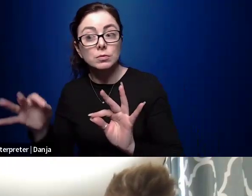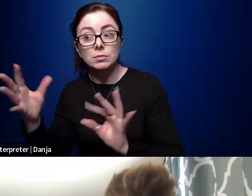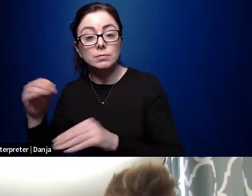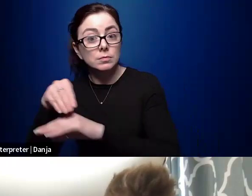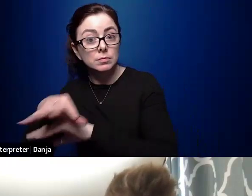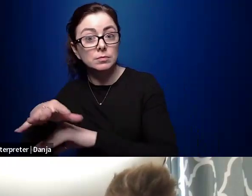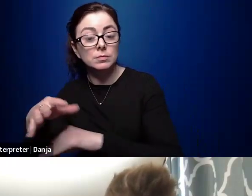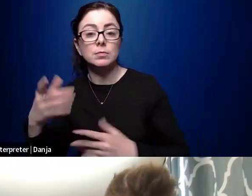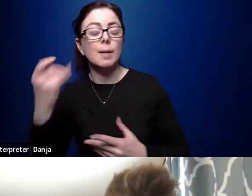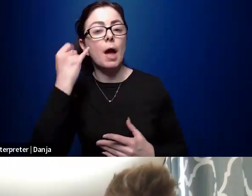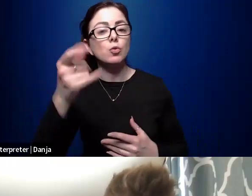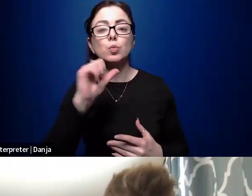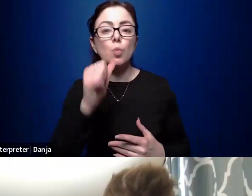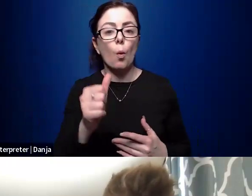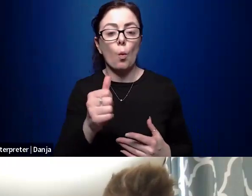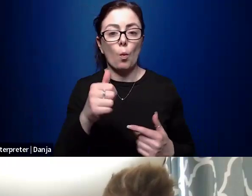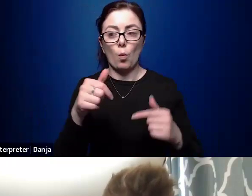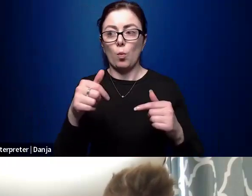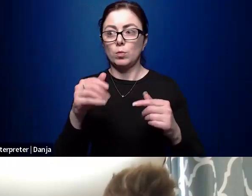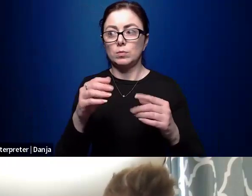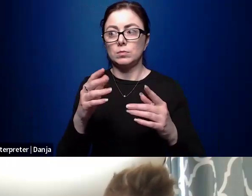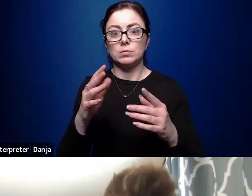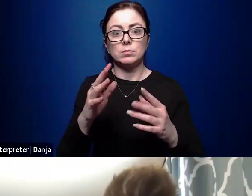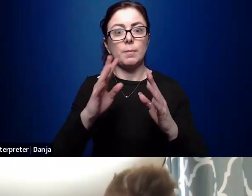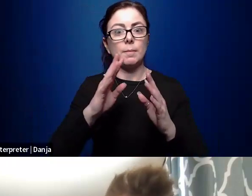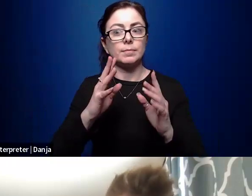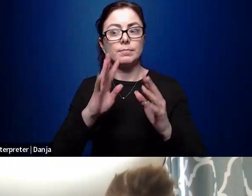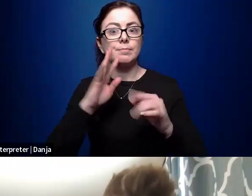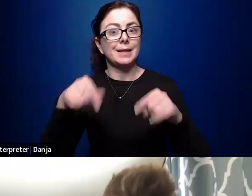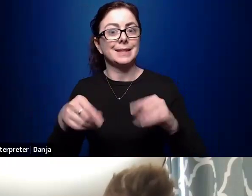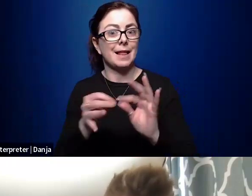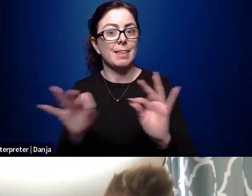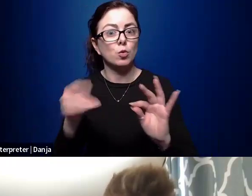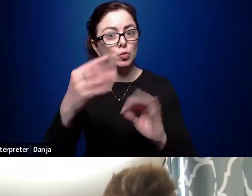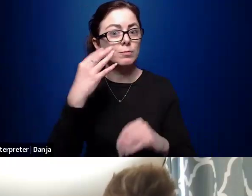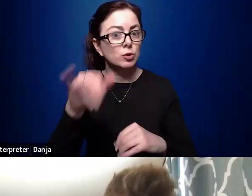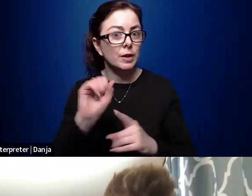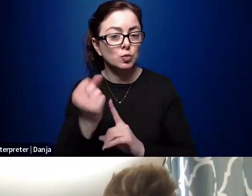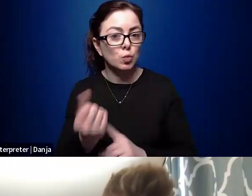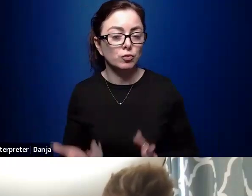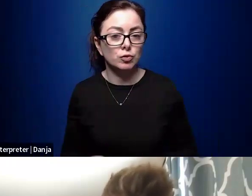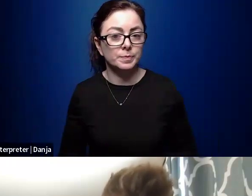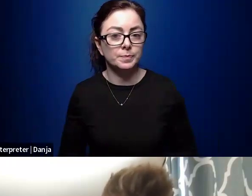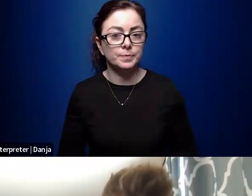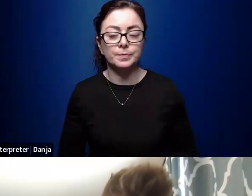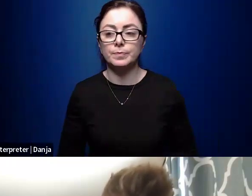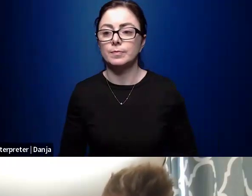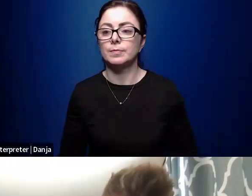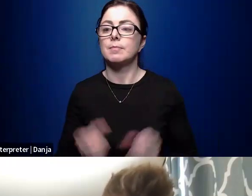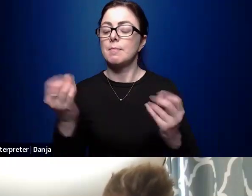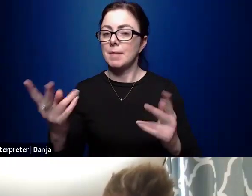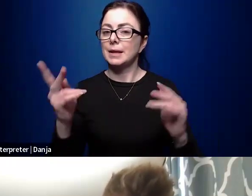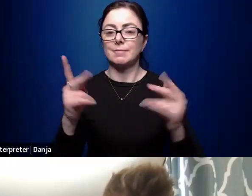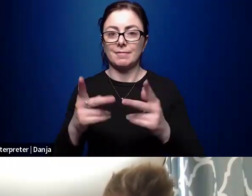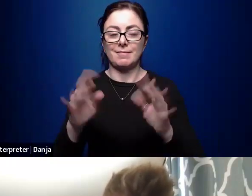don't speak this language and you're going through that. Like, there are so many families in need, and there's different aspects to every type